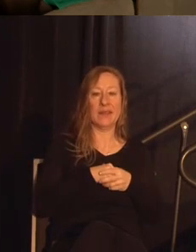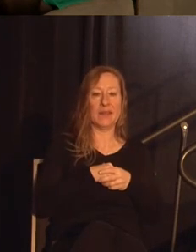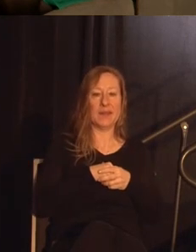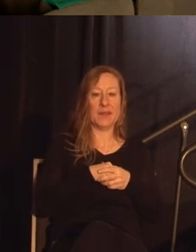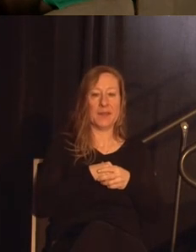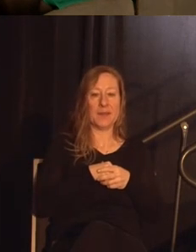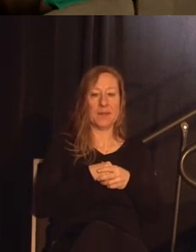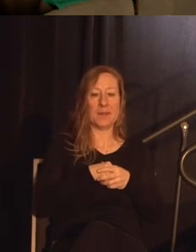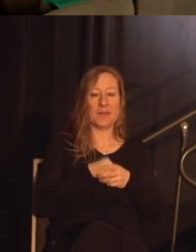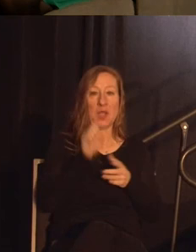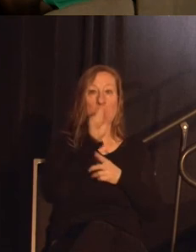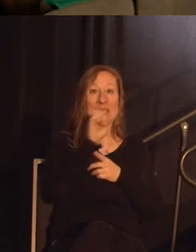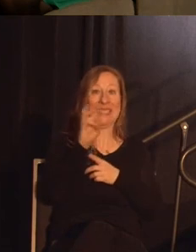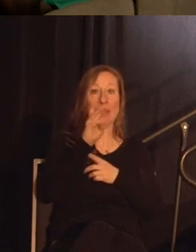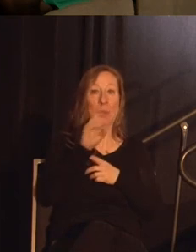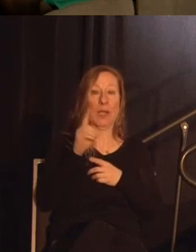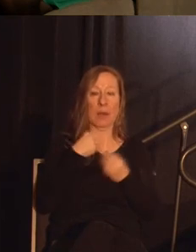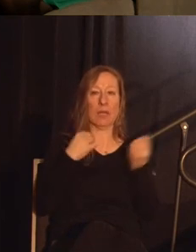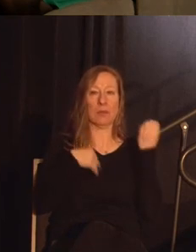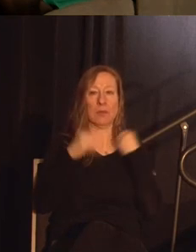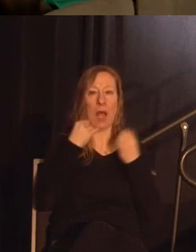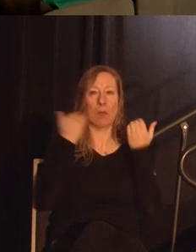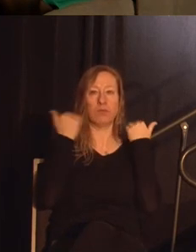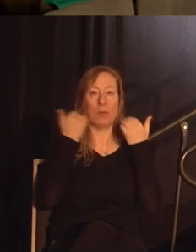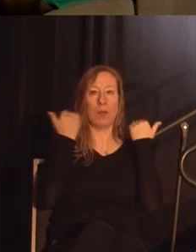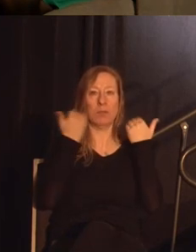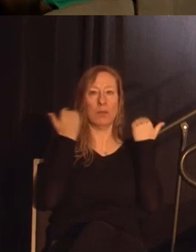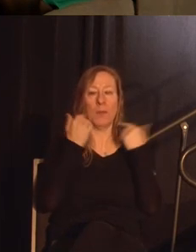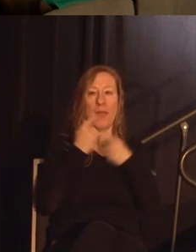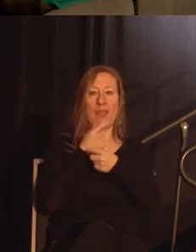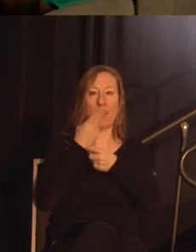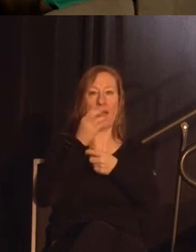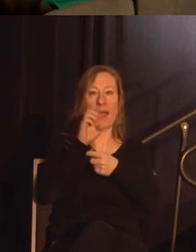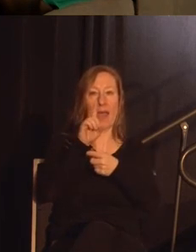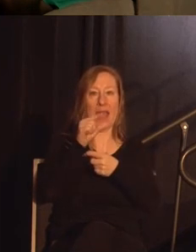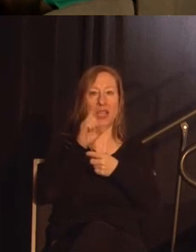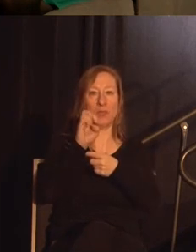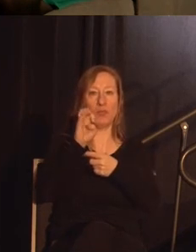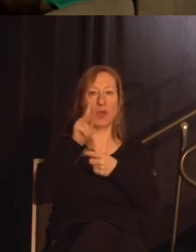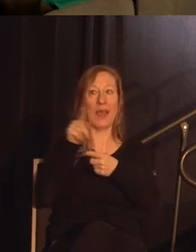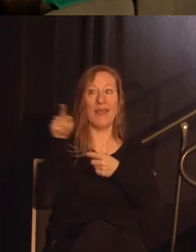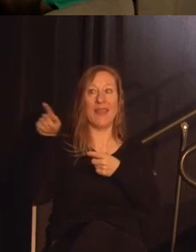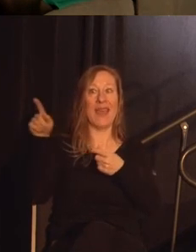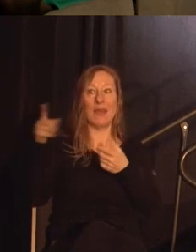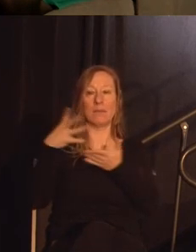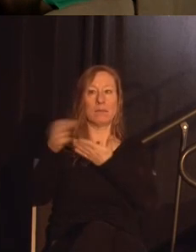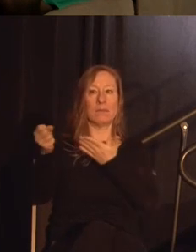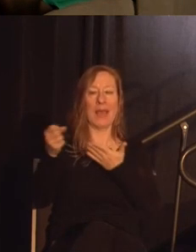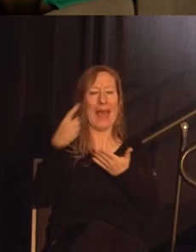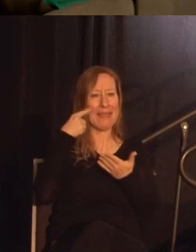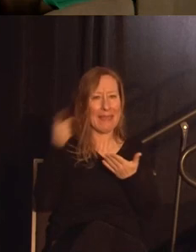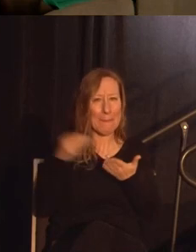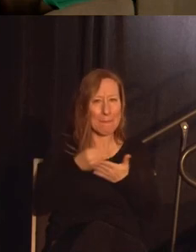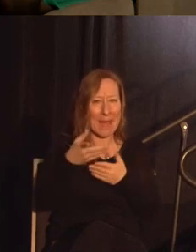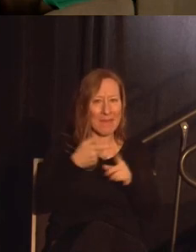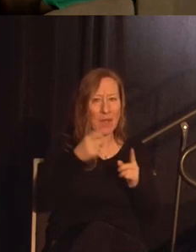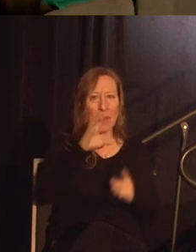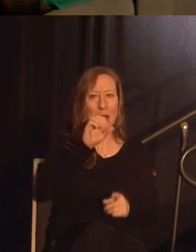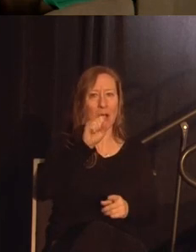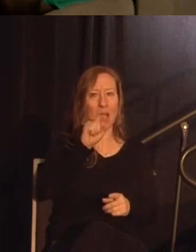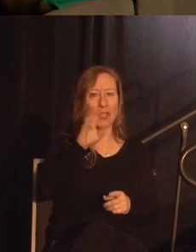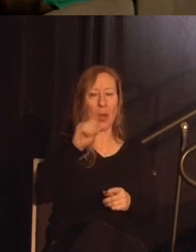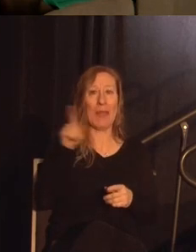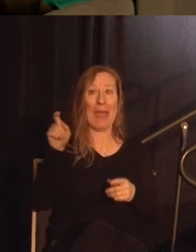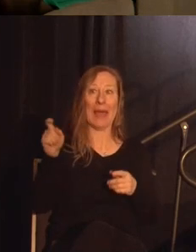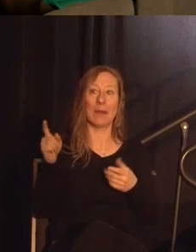was going through the seaweed so fast, actually, at Hedgebrook, that they had to go, I think they get it from Costco, and they had to